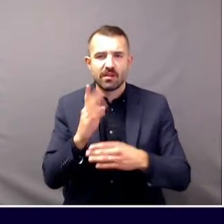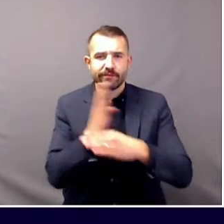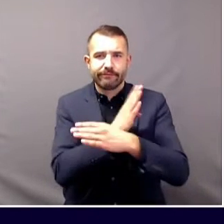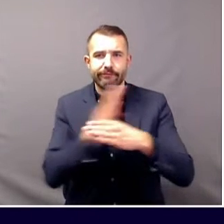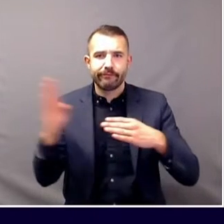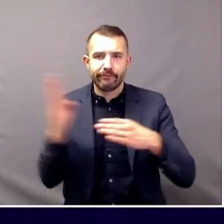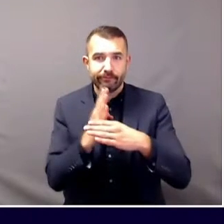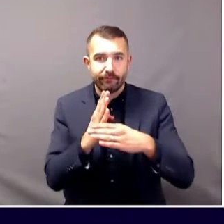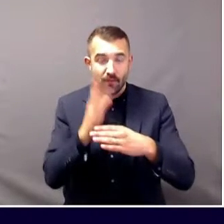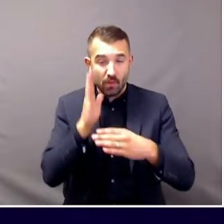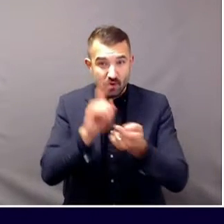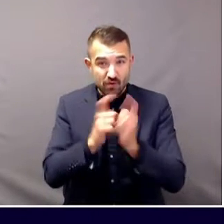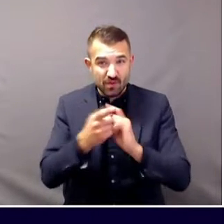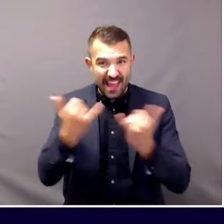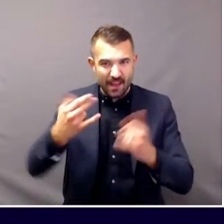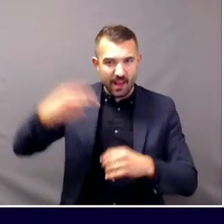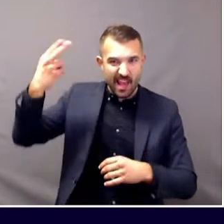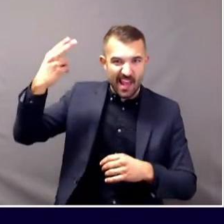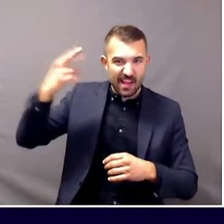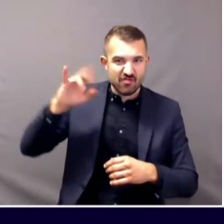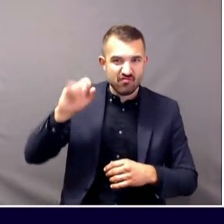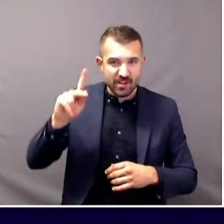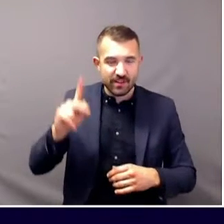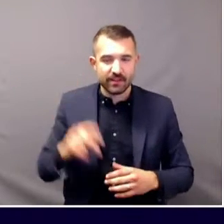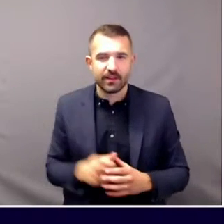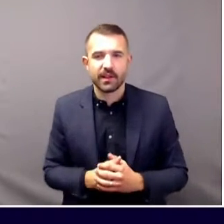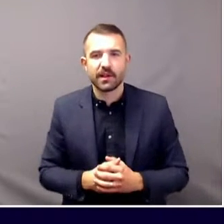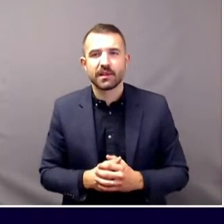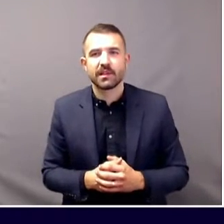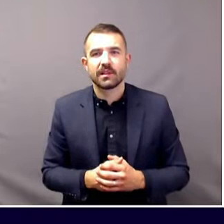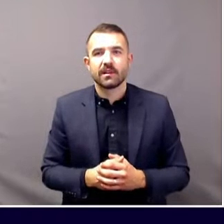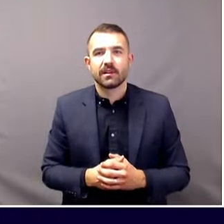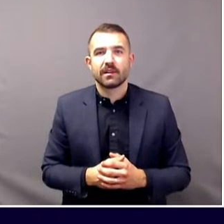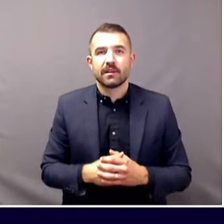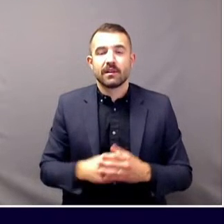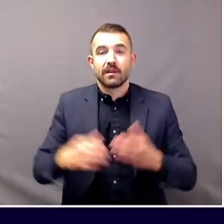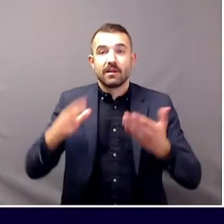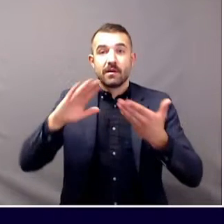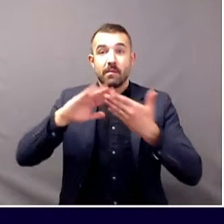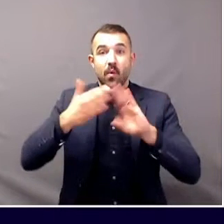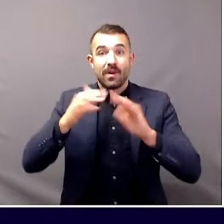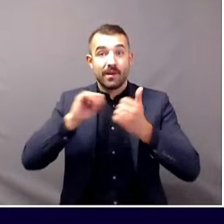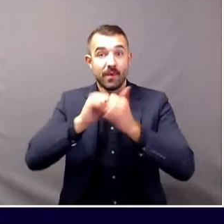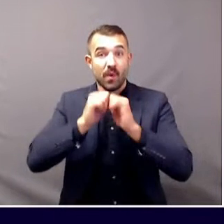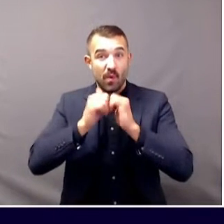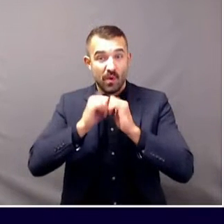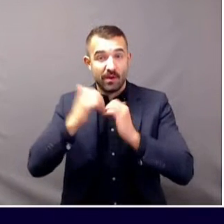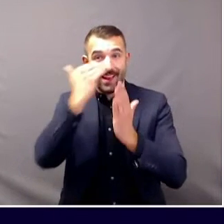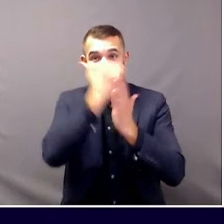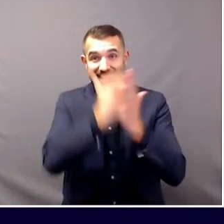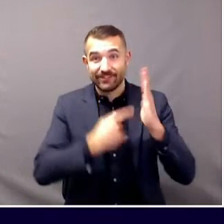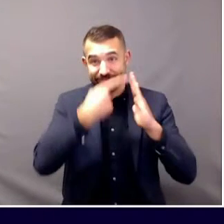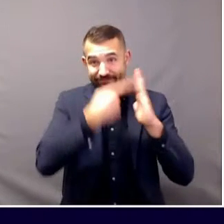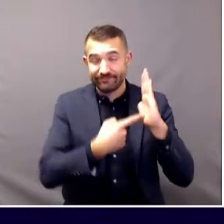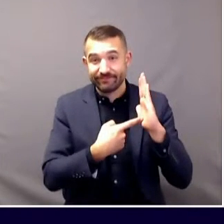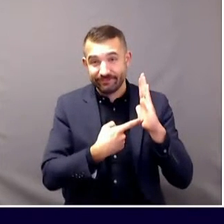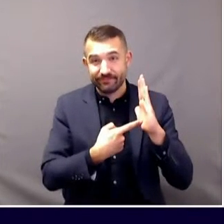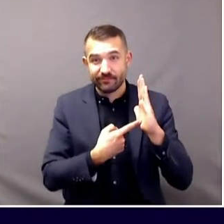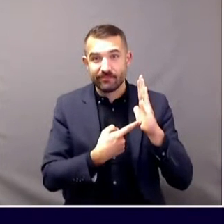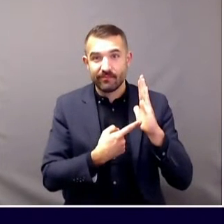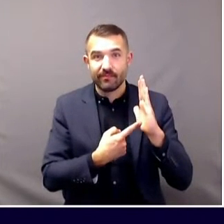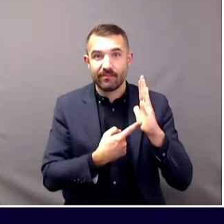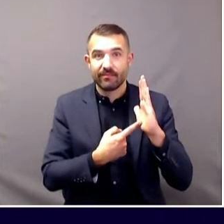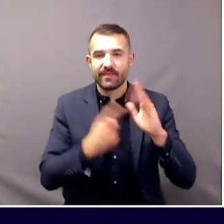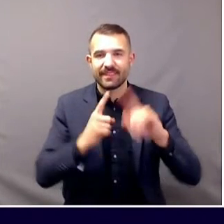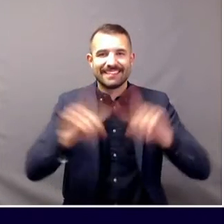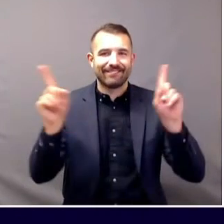our community sports guidance today to say, if you're swimming and there's a virtual meet, that might be different than an in-person meet in terms of